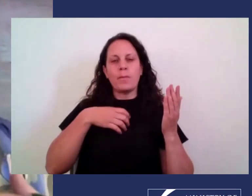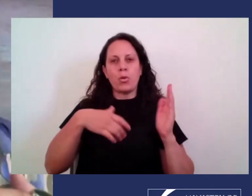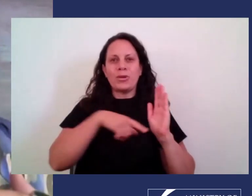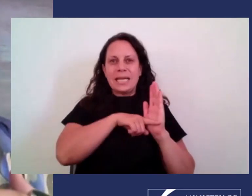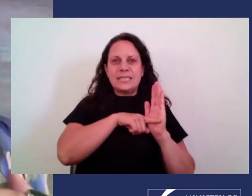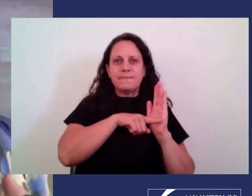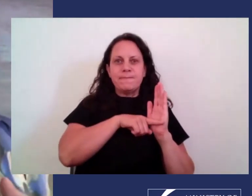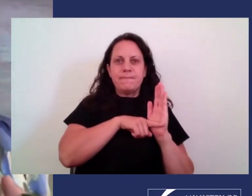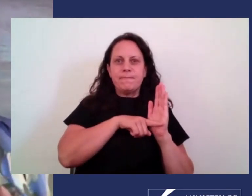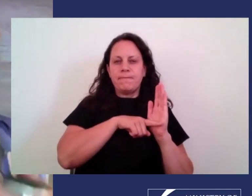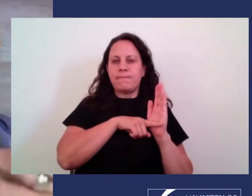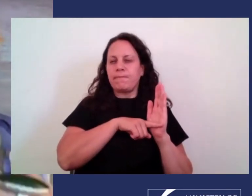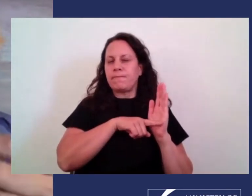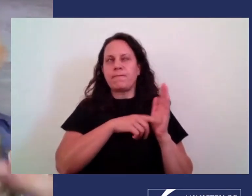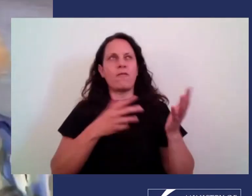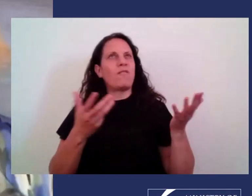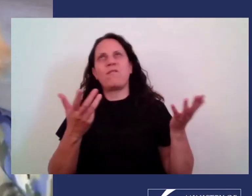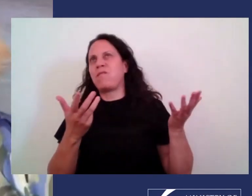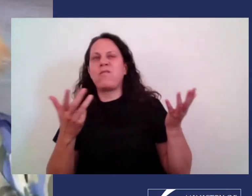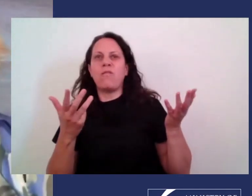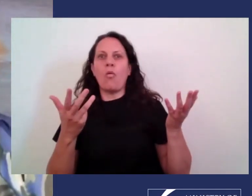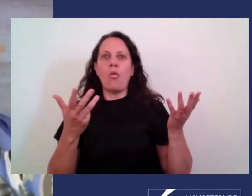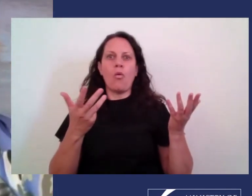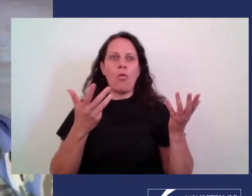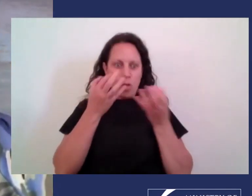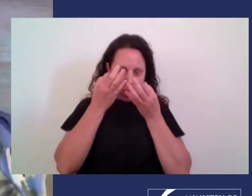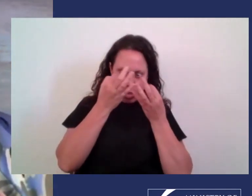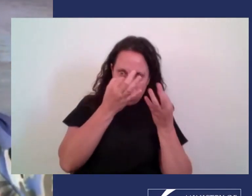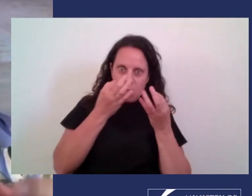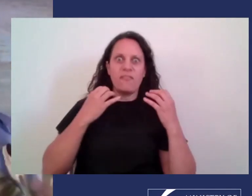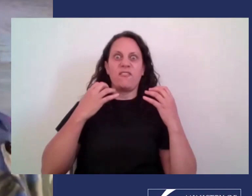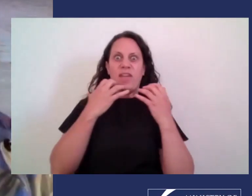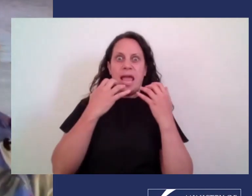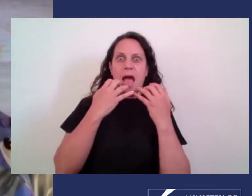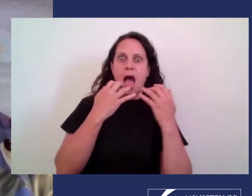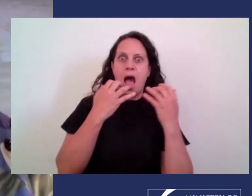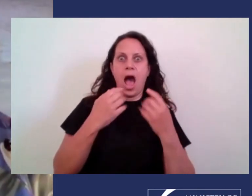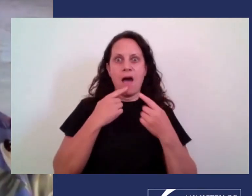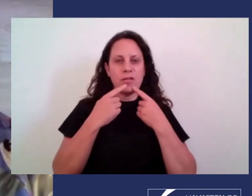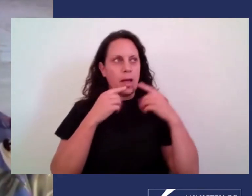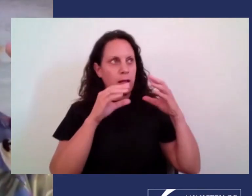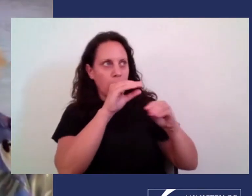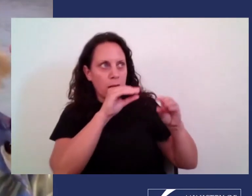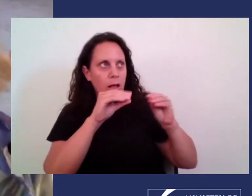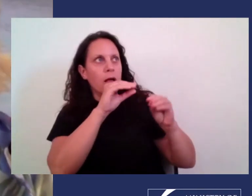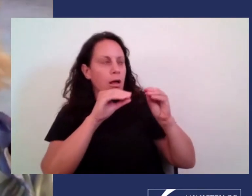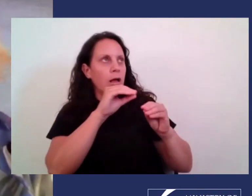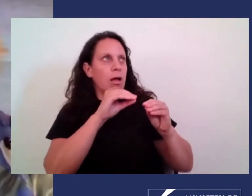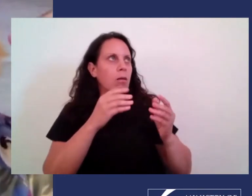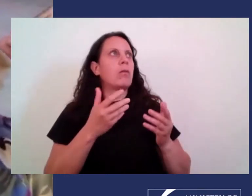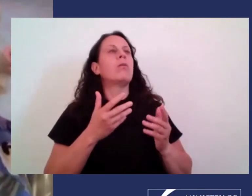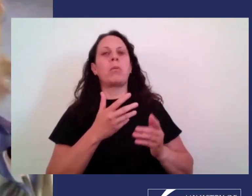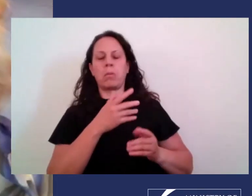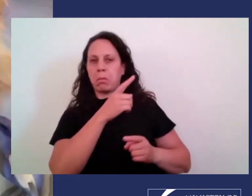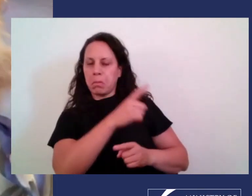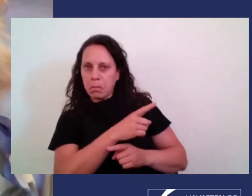more the fear factor, if you will, tends to create that potency